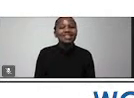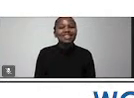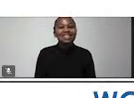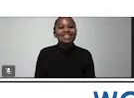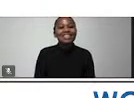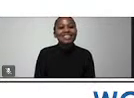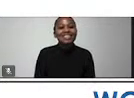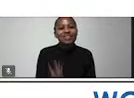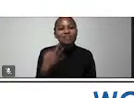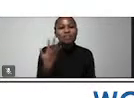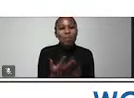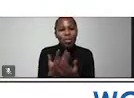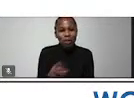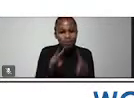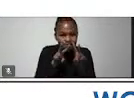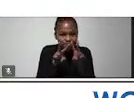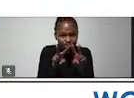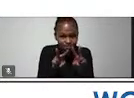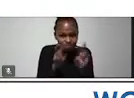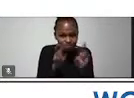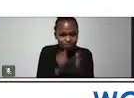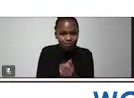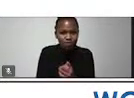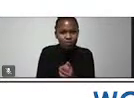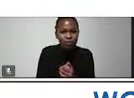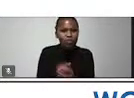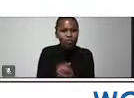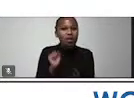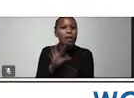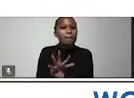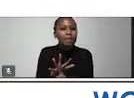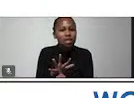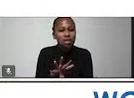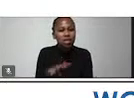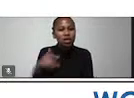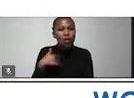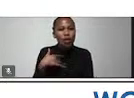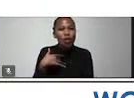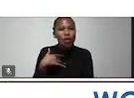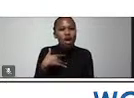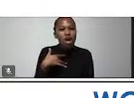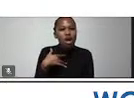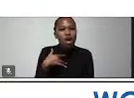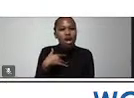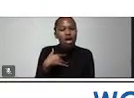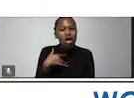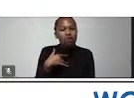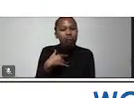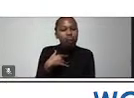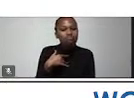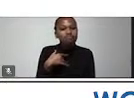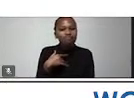If you look further onto the into the impact, we've actually selected about